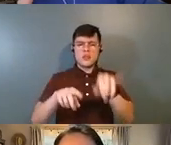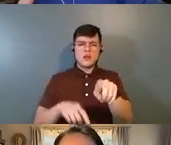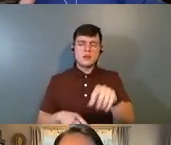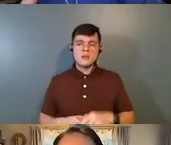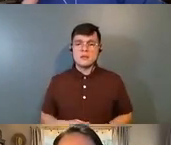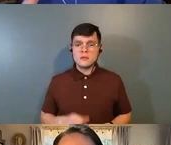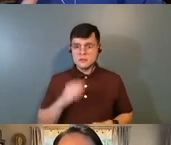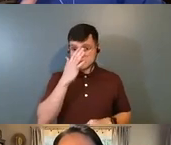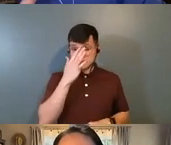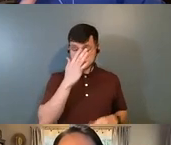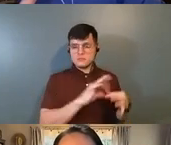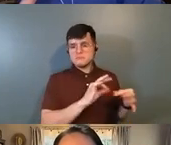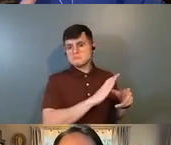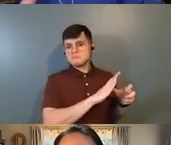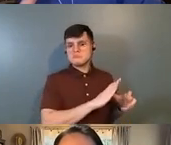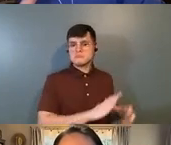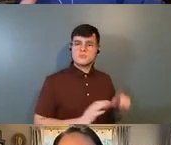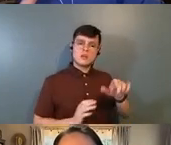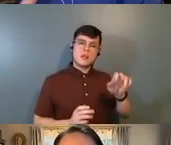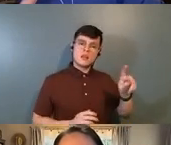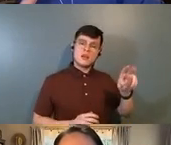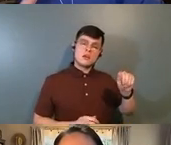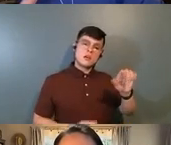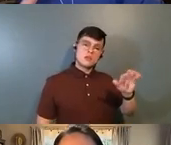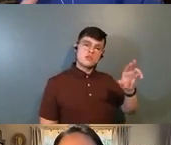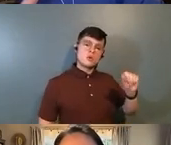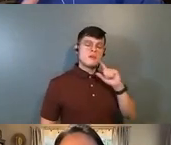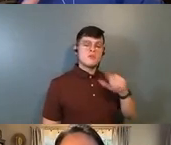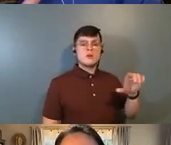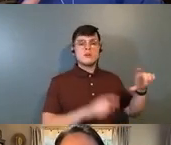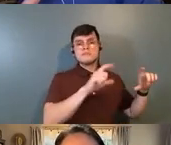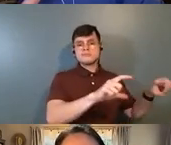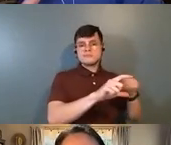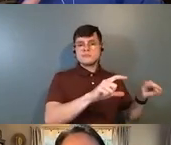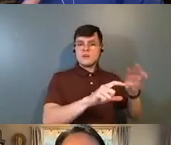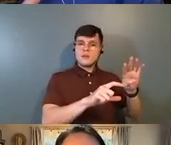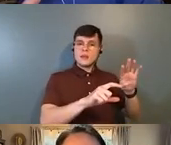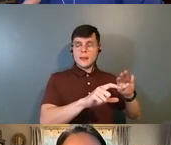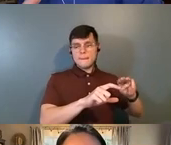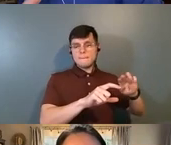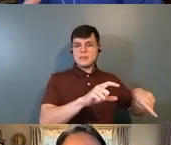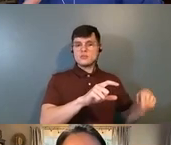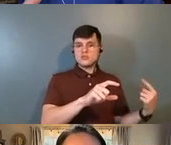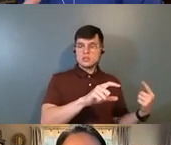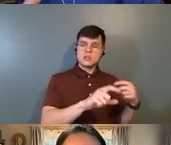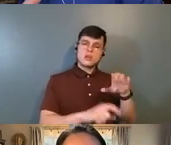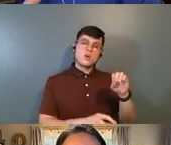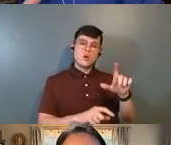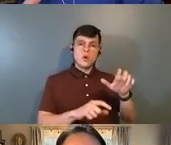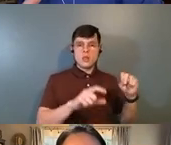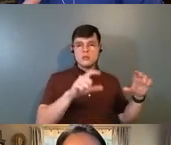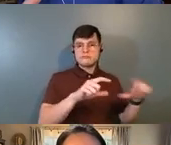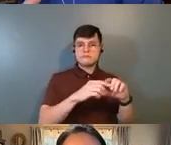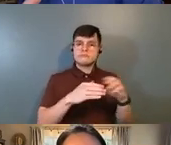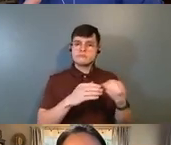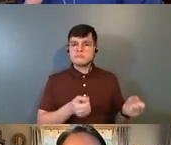$MPG colon power colon link occur up from $4MPG power colon link alpha romeo from $MPG power colon link audio cube from $4MPG power